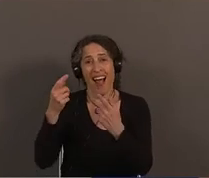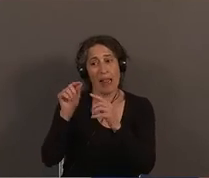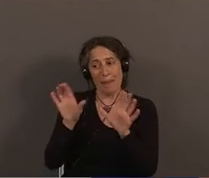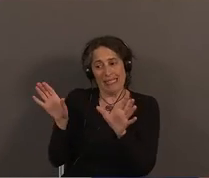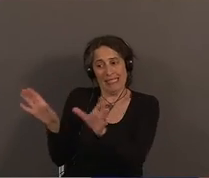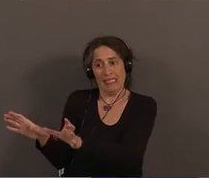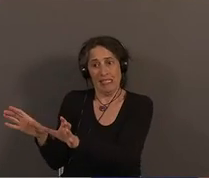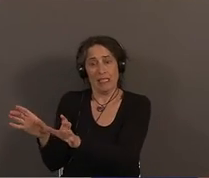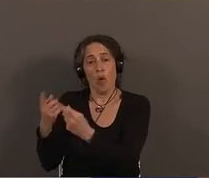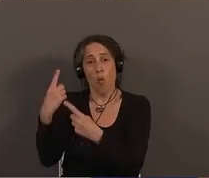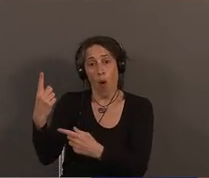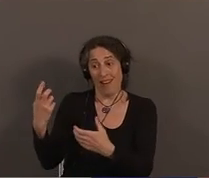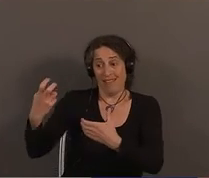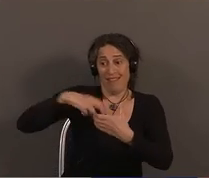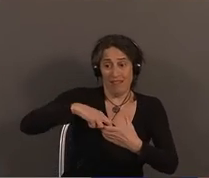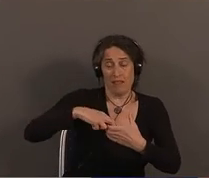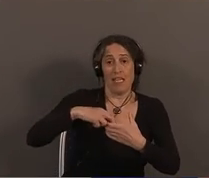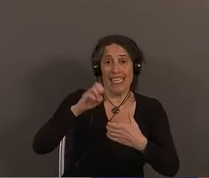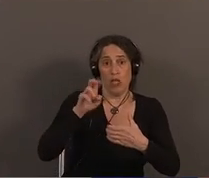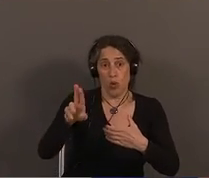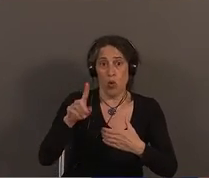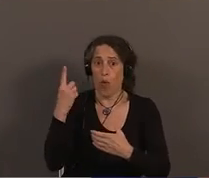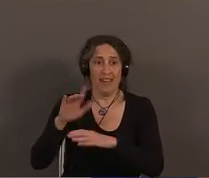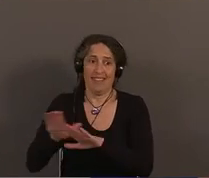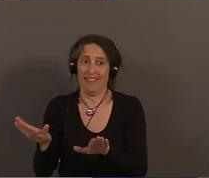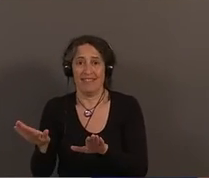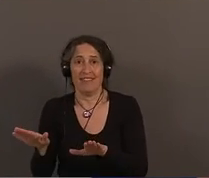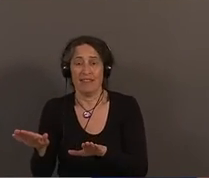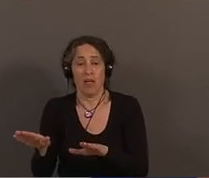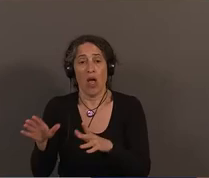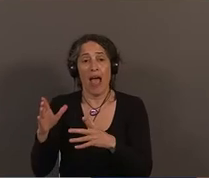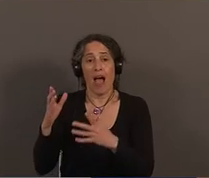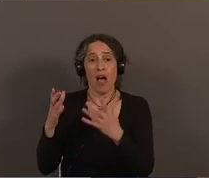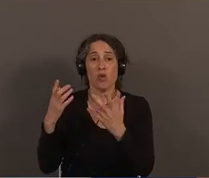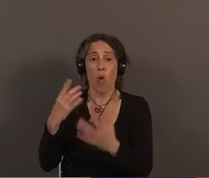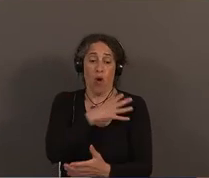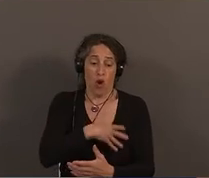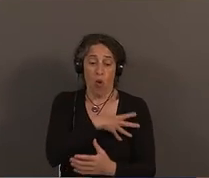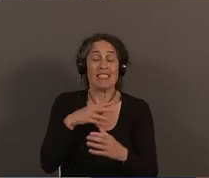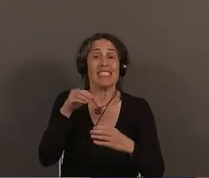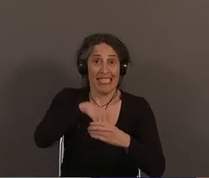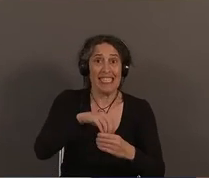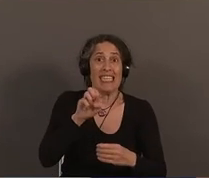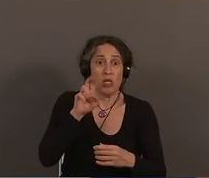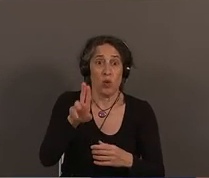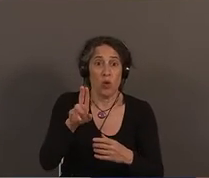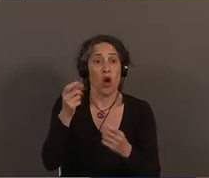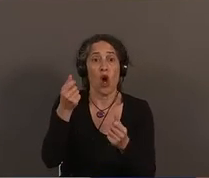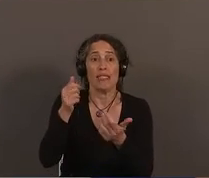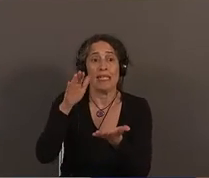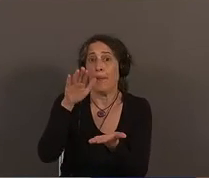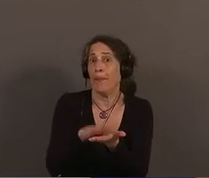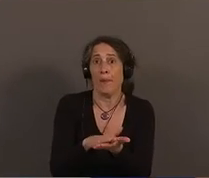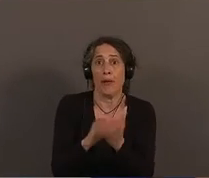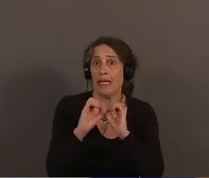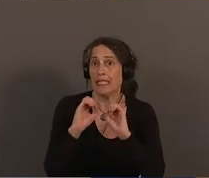one giga in Serbia, or using one in a member country, Croatia, Croatia will be €0 for me